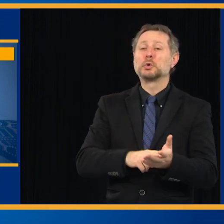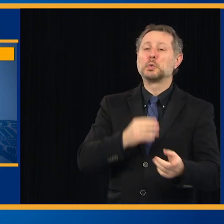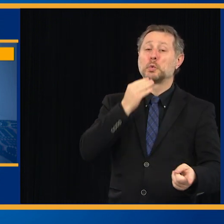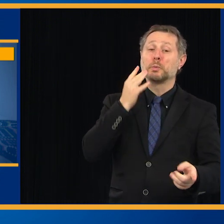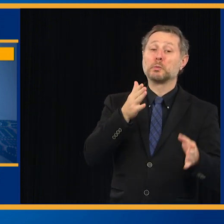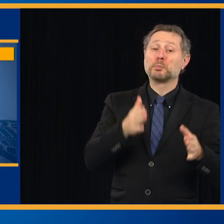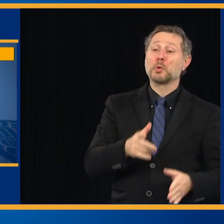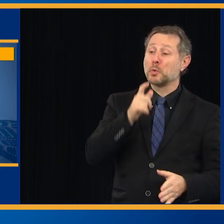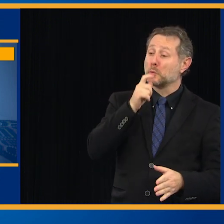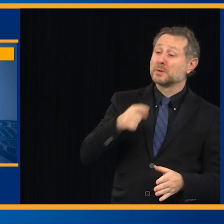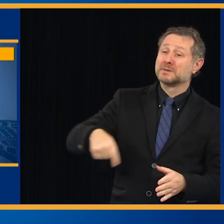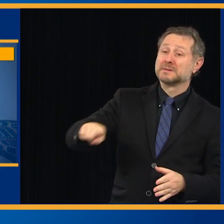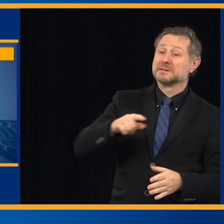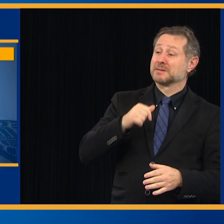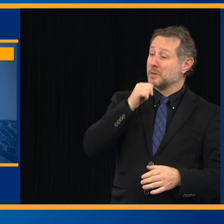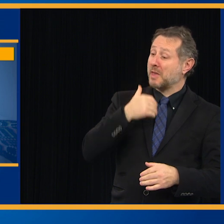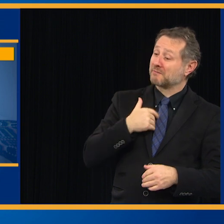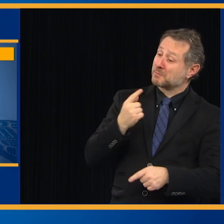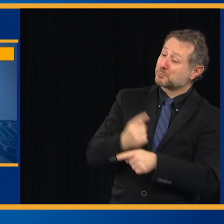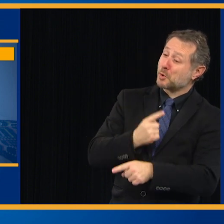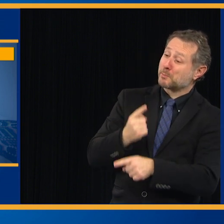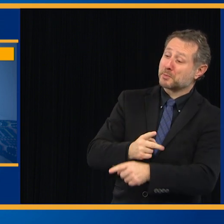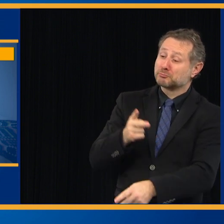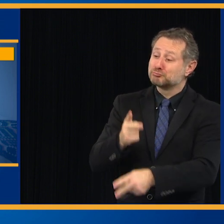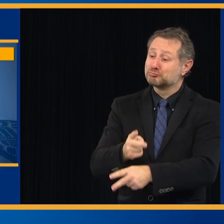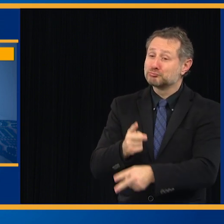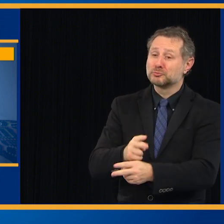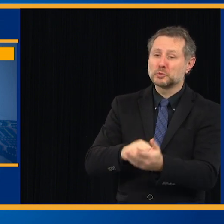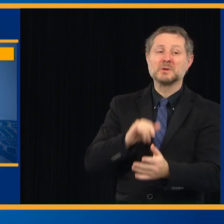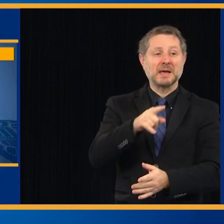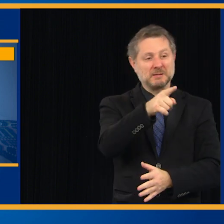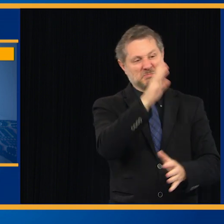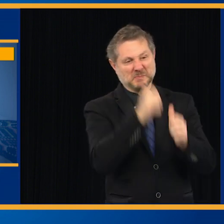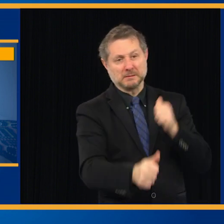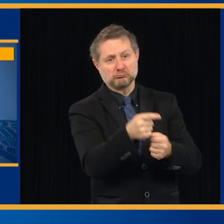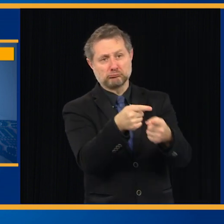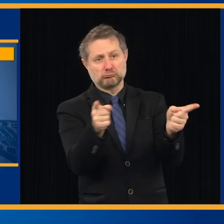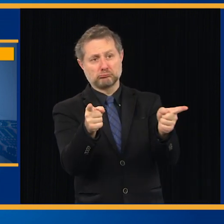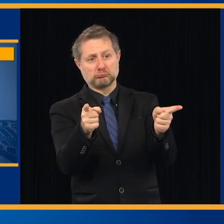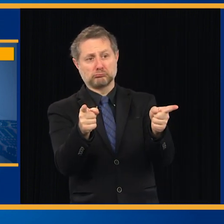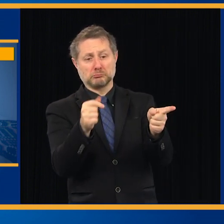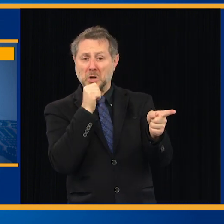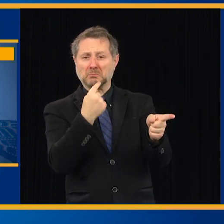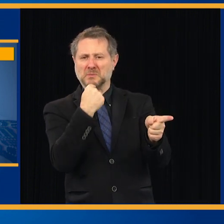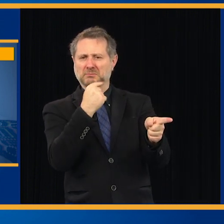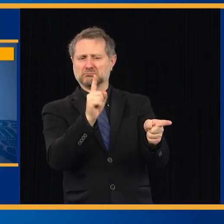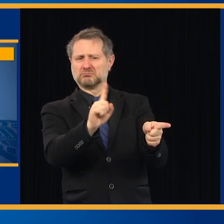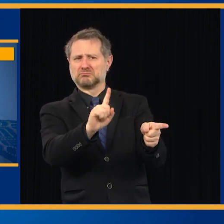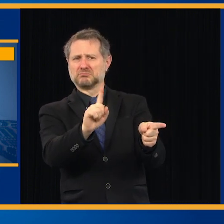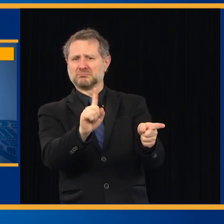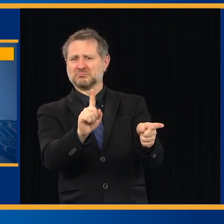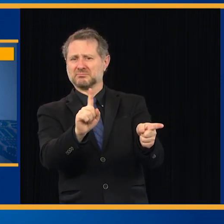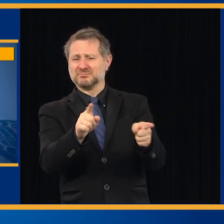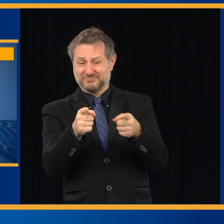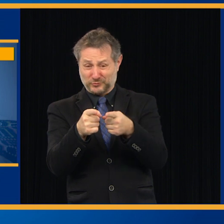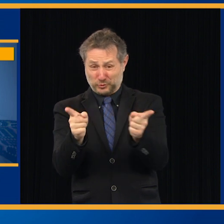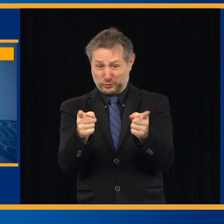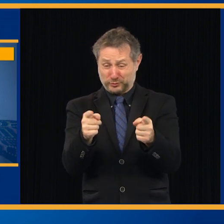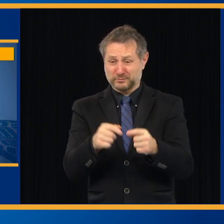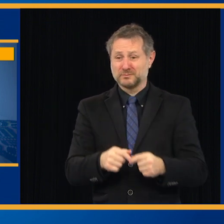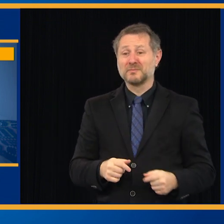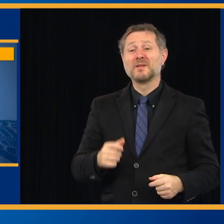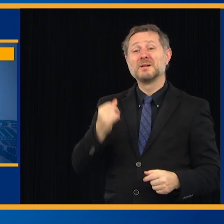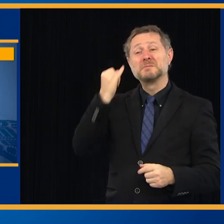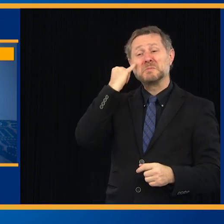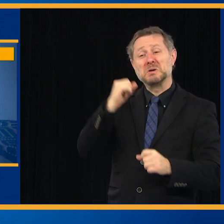who doesn't get the appropriate care. That's what's harsh. having someone's parent or mother or brother